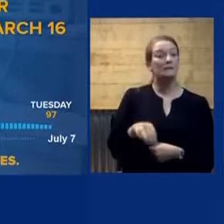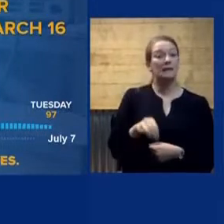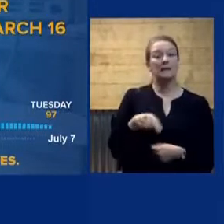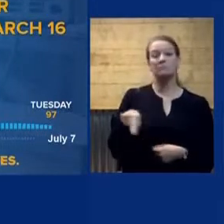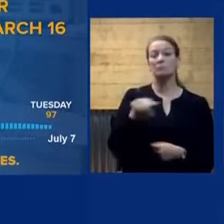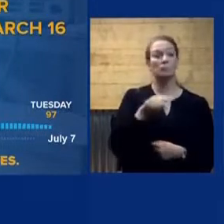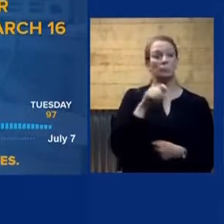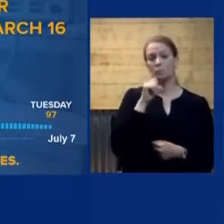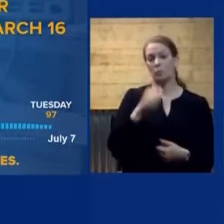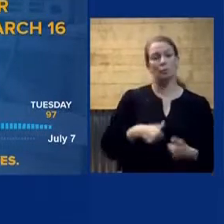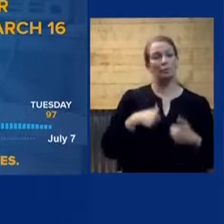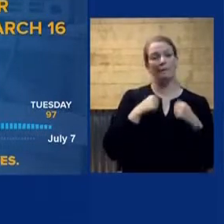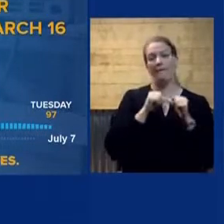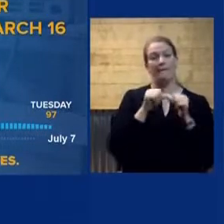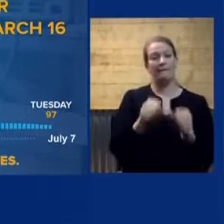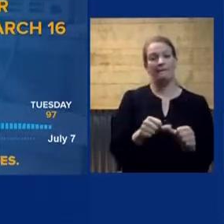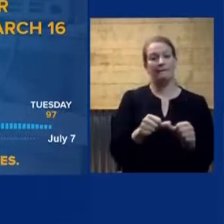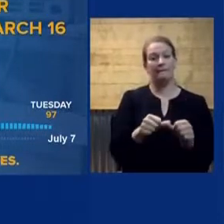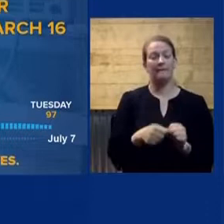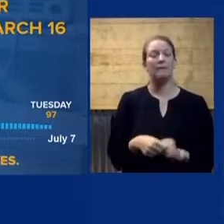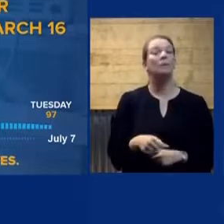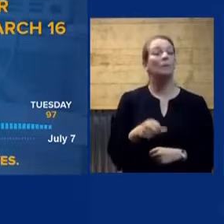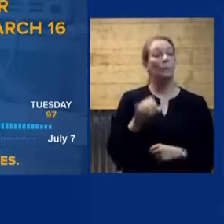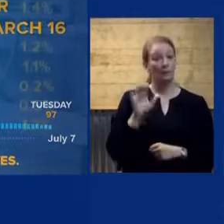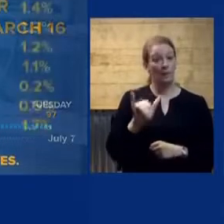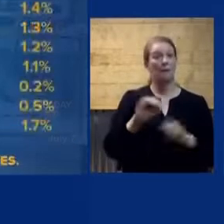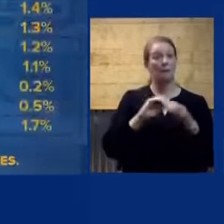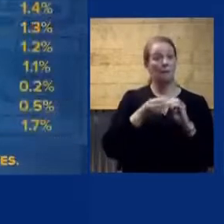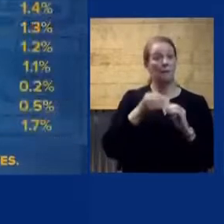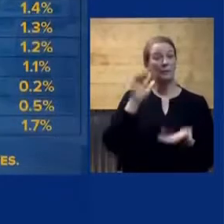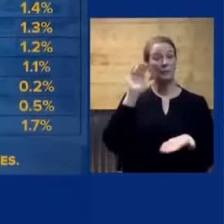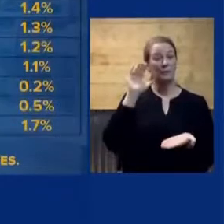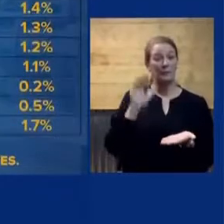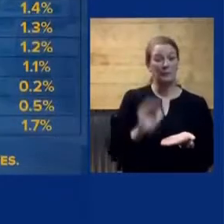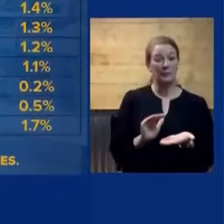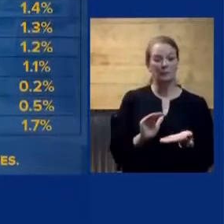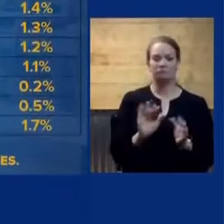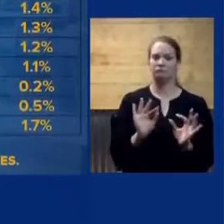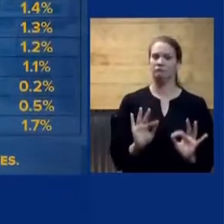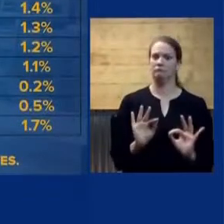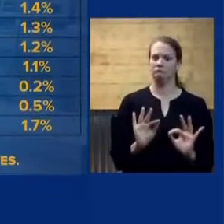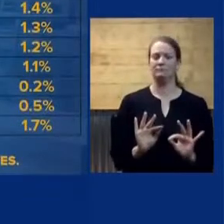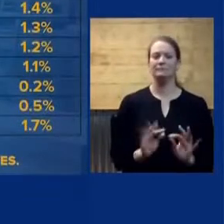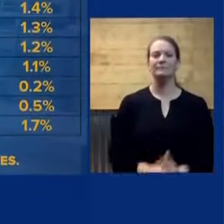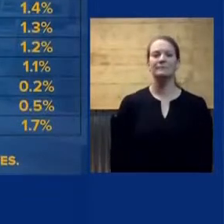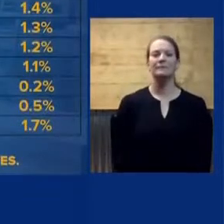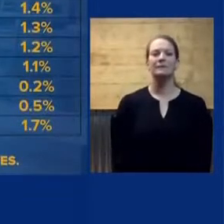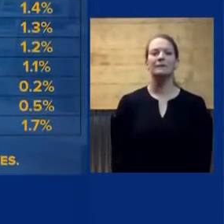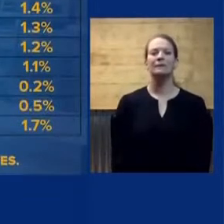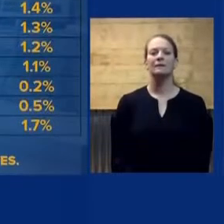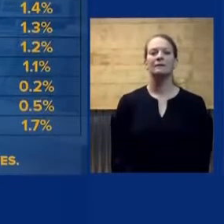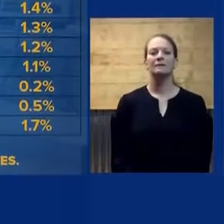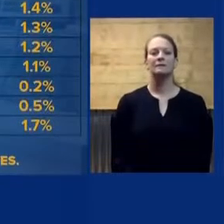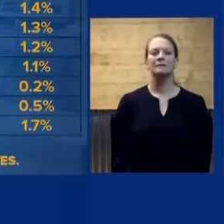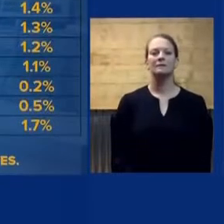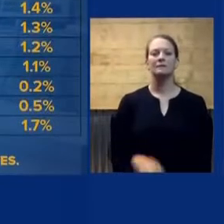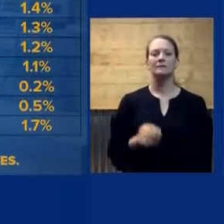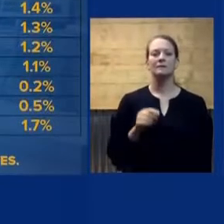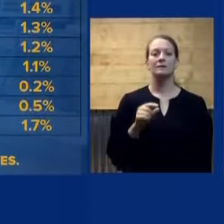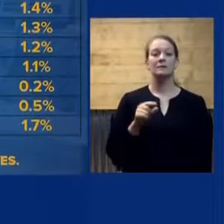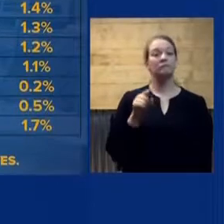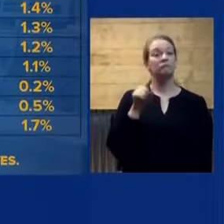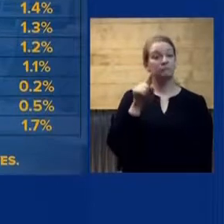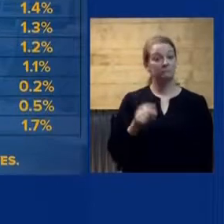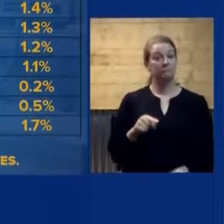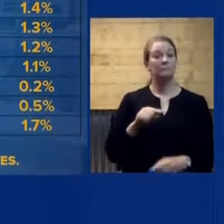fact that this number is down is very positive. All the numbers are